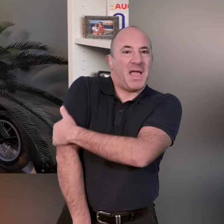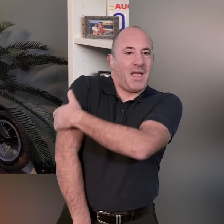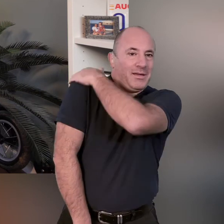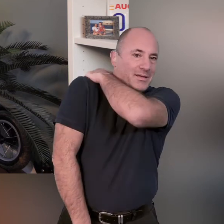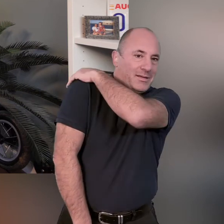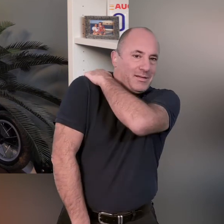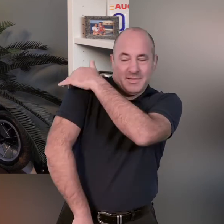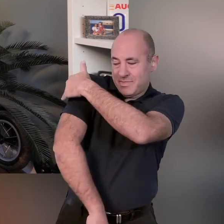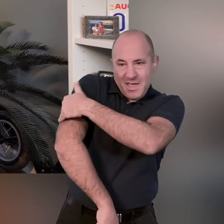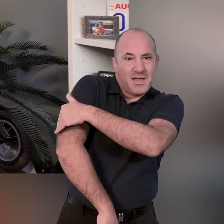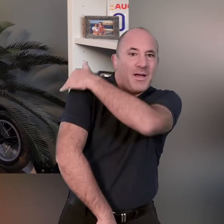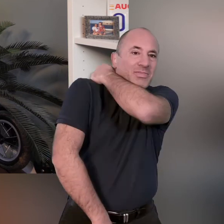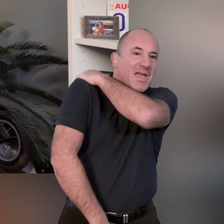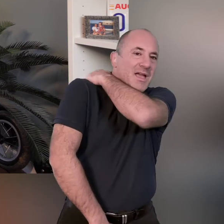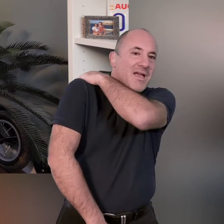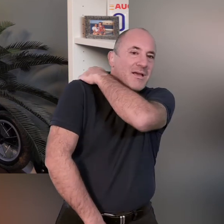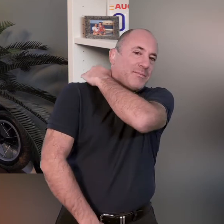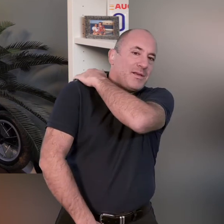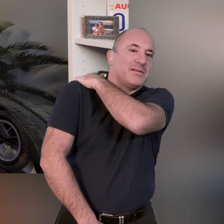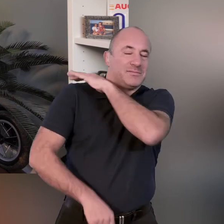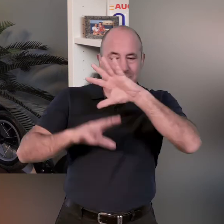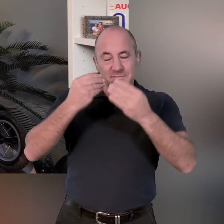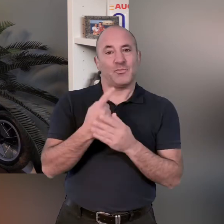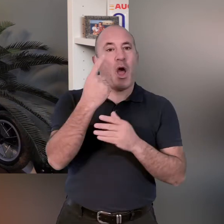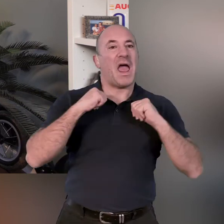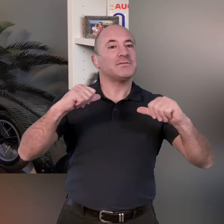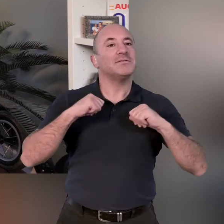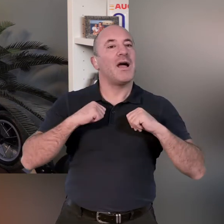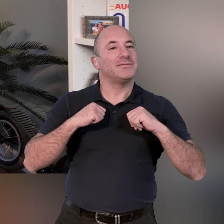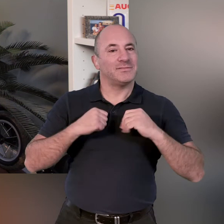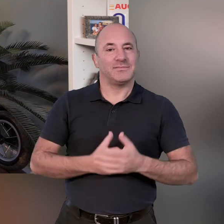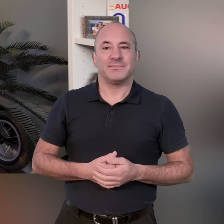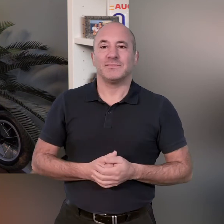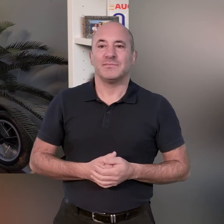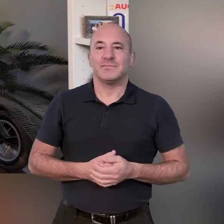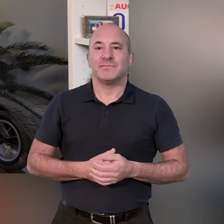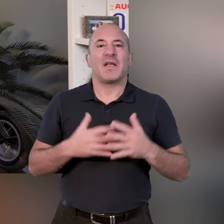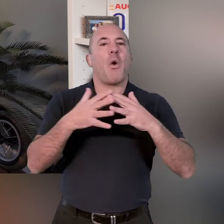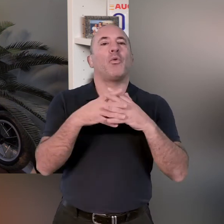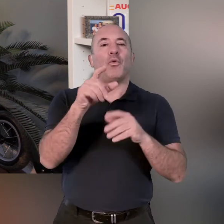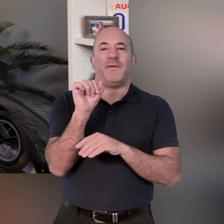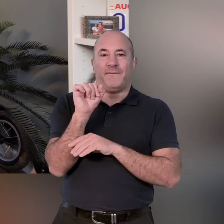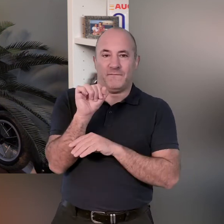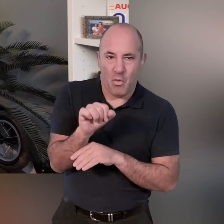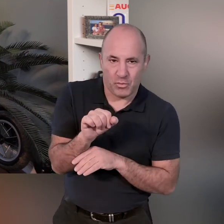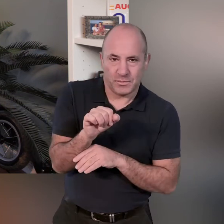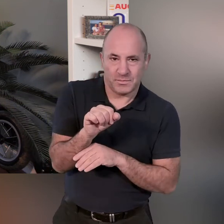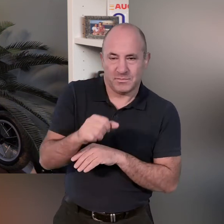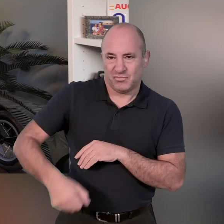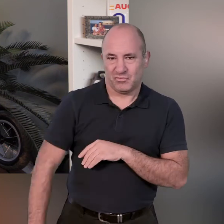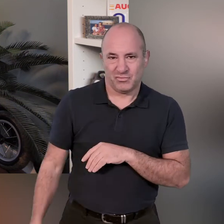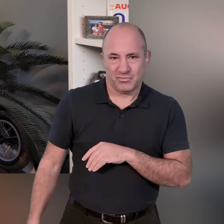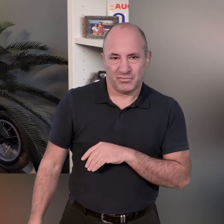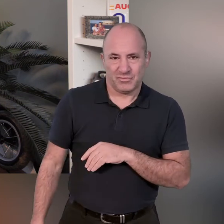shoulder, a little bit of bicep work and a bit of upper back at the same, all in one exercise. So you're starting it leaning forwards,